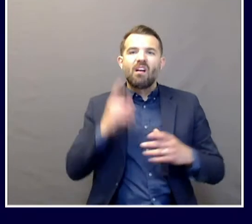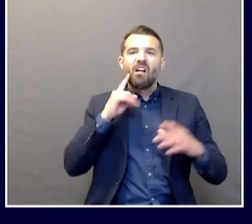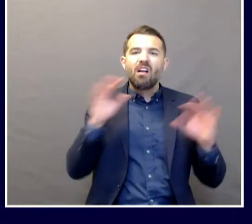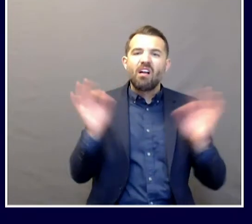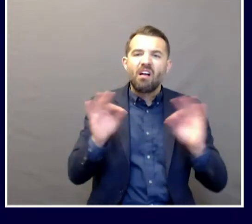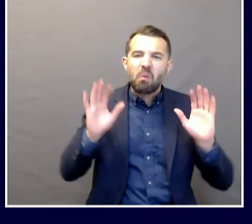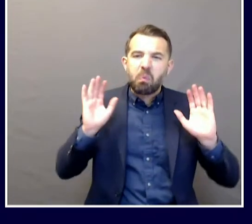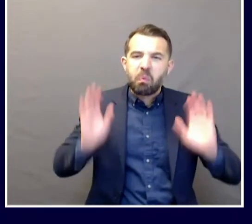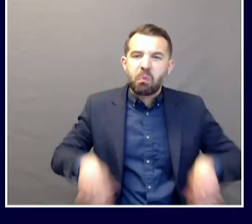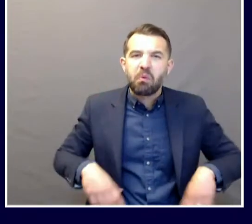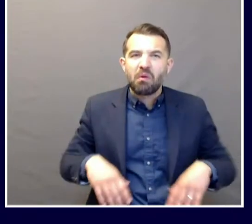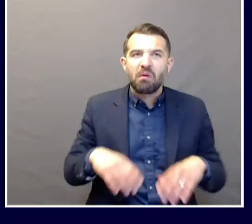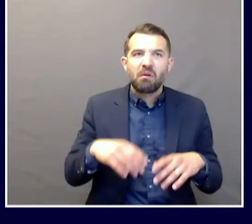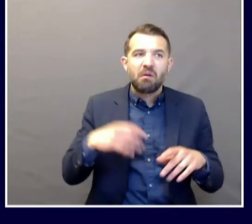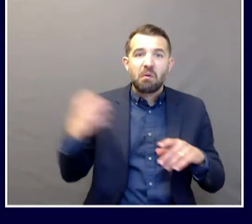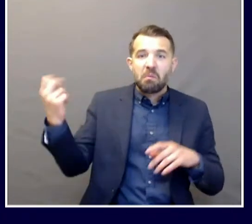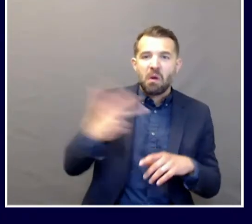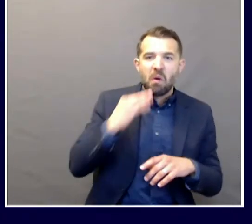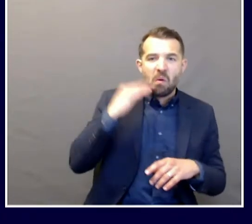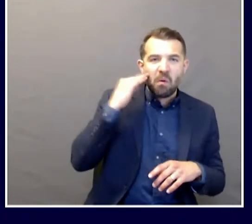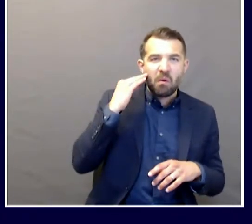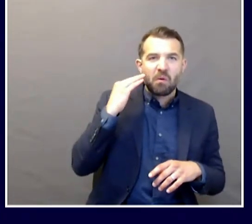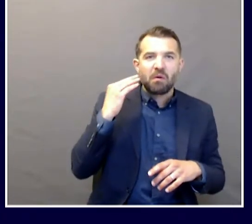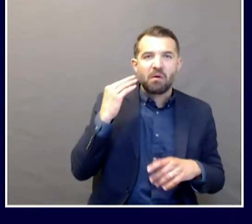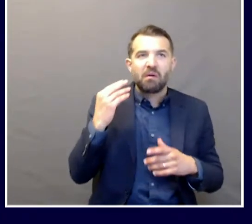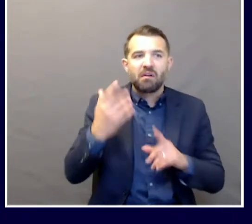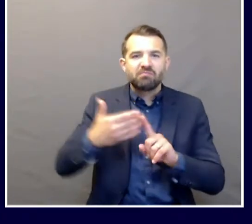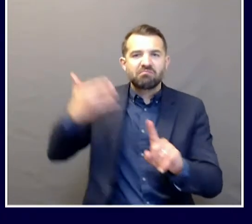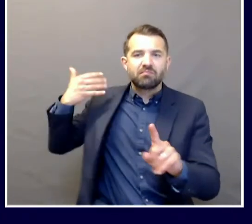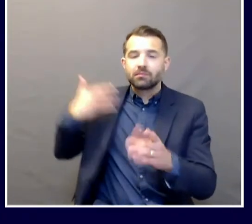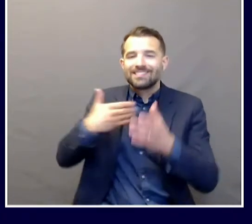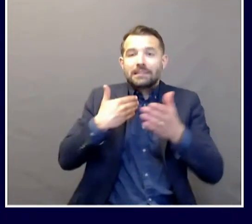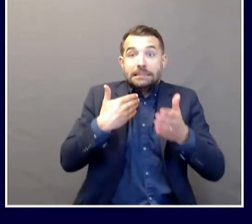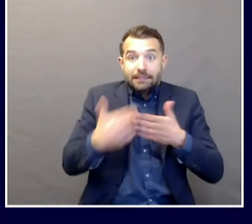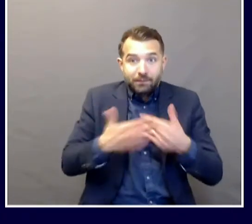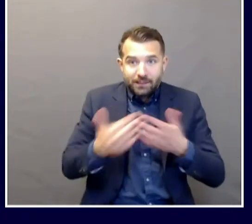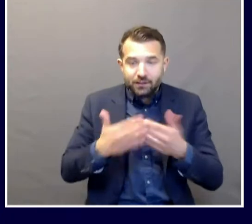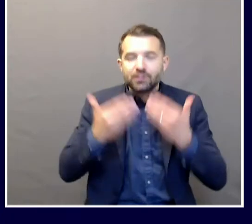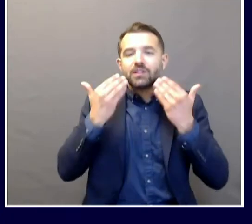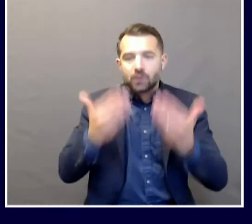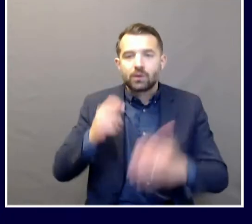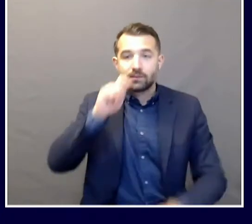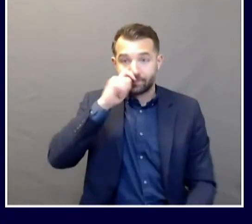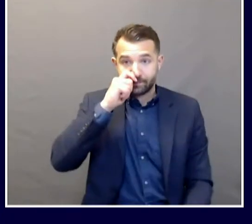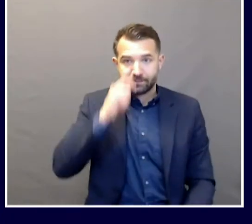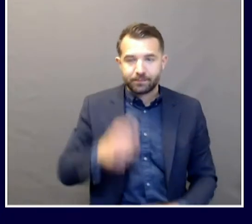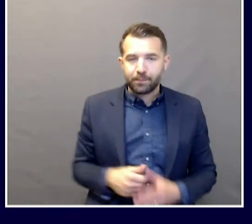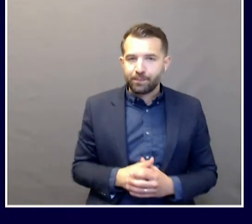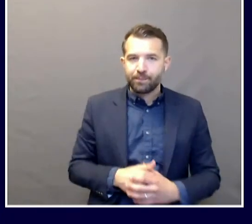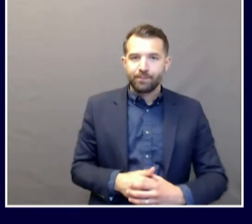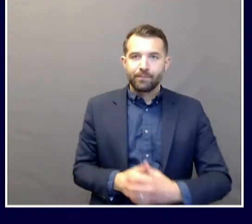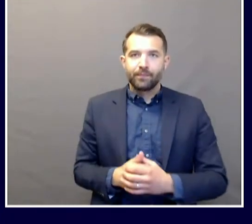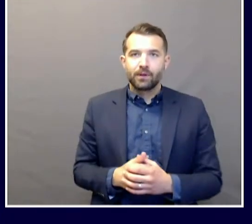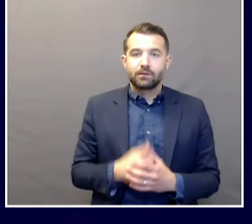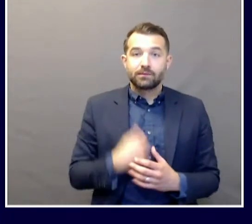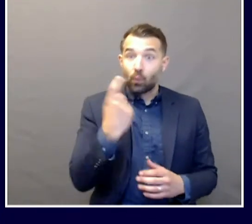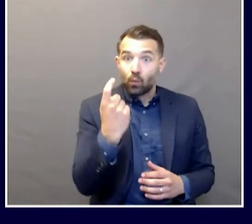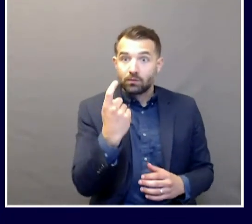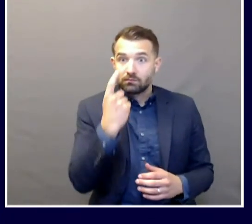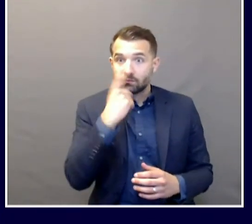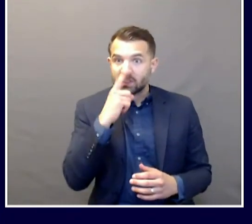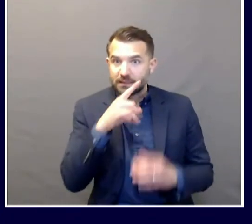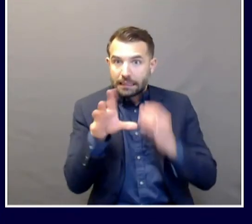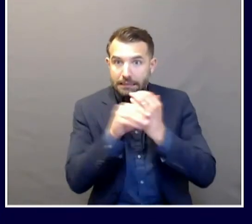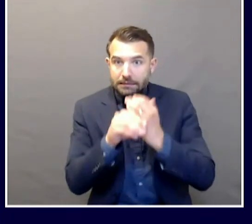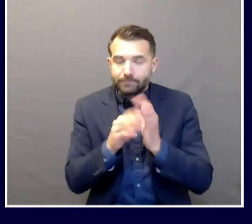half of the week, but it is not too late to get tested at all. Just a quick follow-up then, is it a good idea for people to go ahead and get tested anytime they